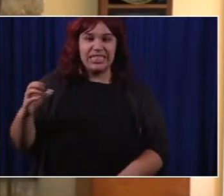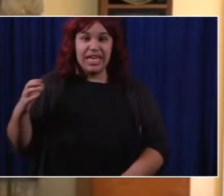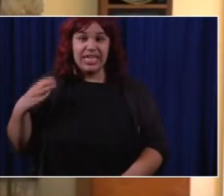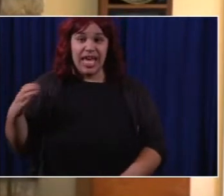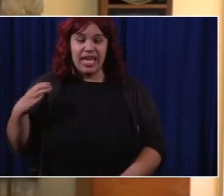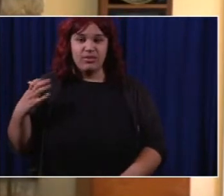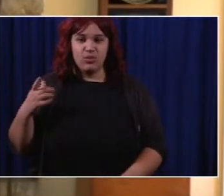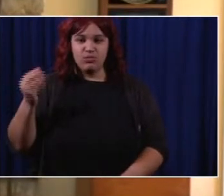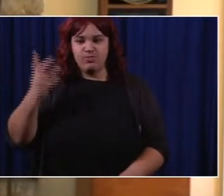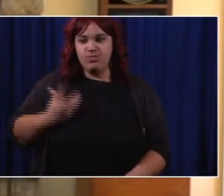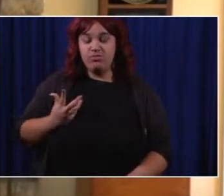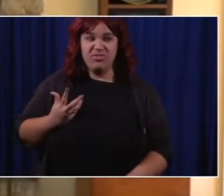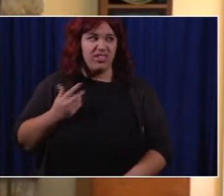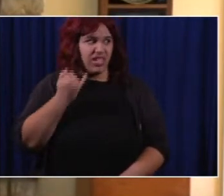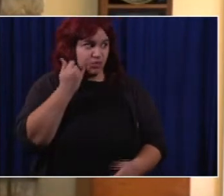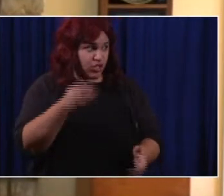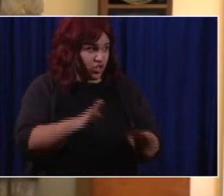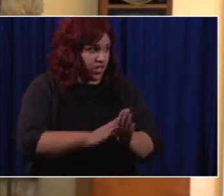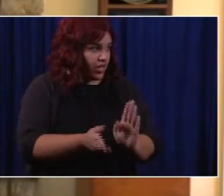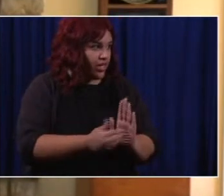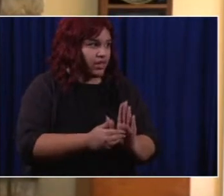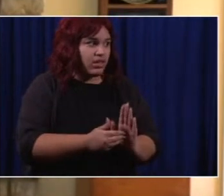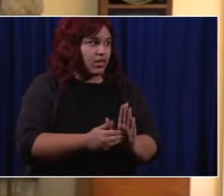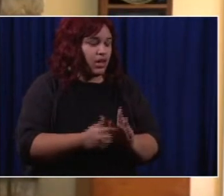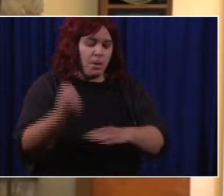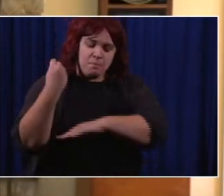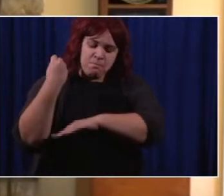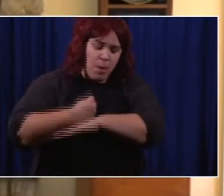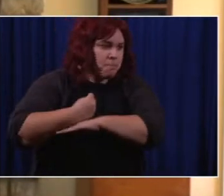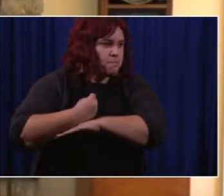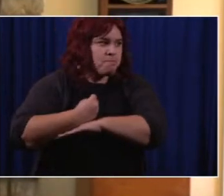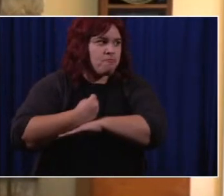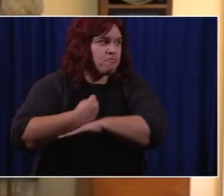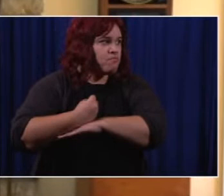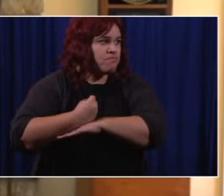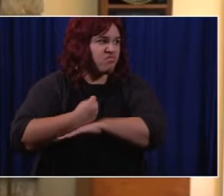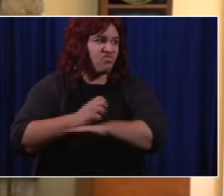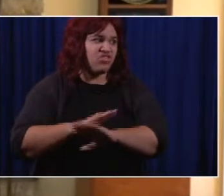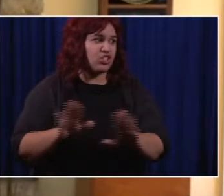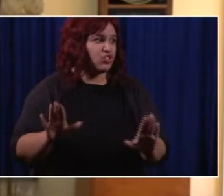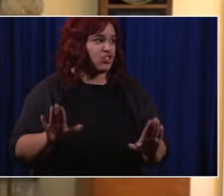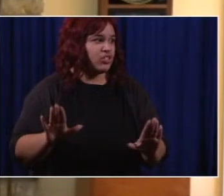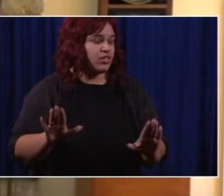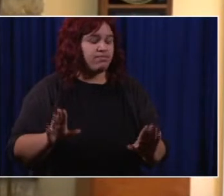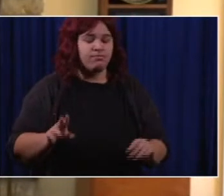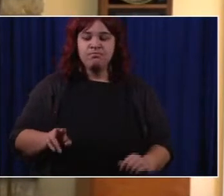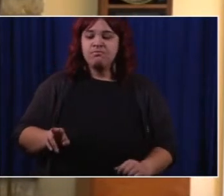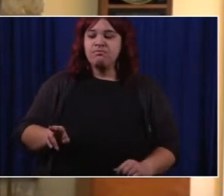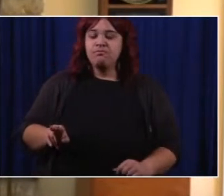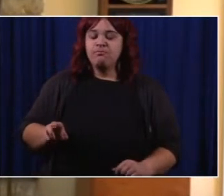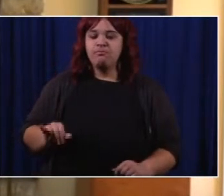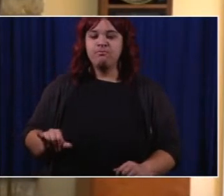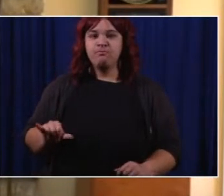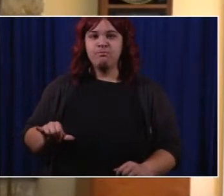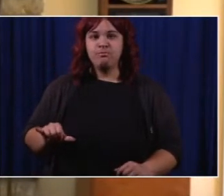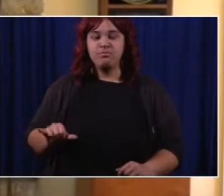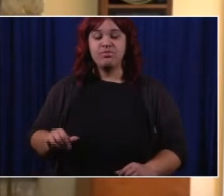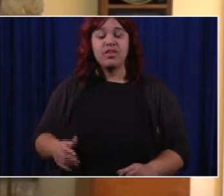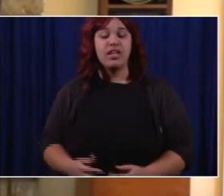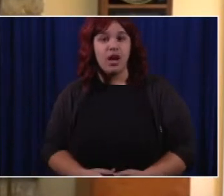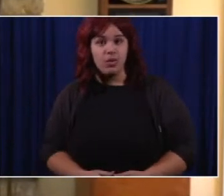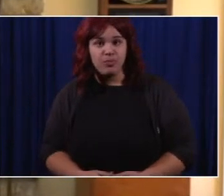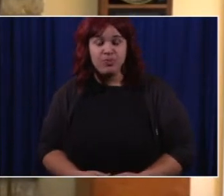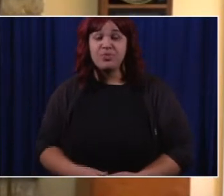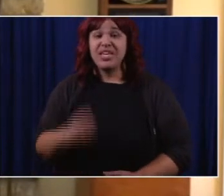through a shutdown again, that'll be it, that they'll never be able to reopen again. I do want to talk about doses. You were on CBS